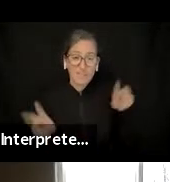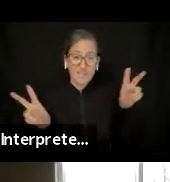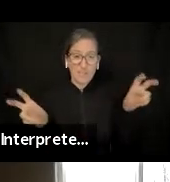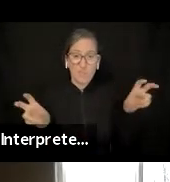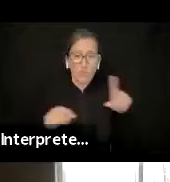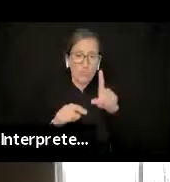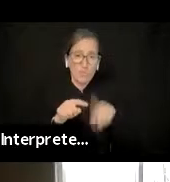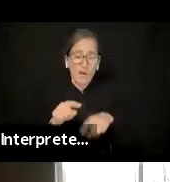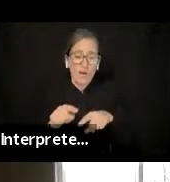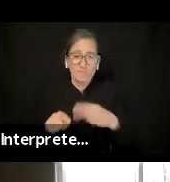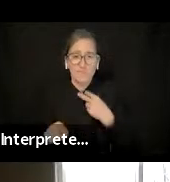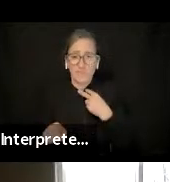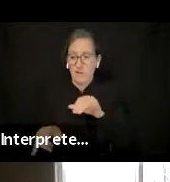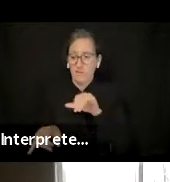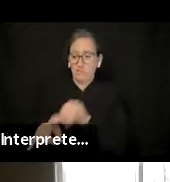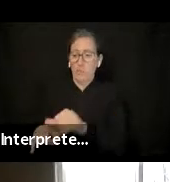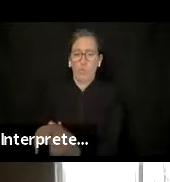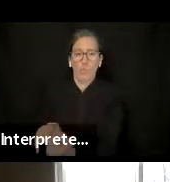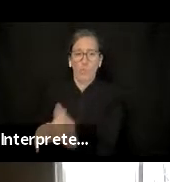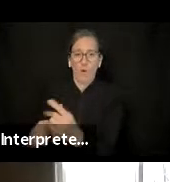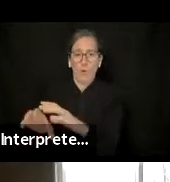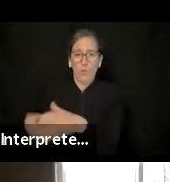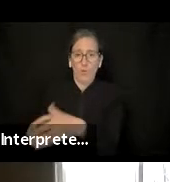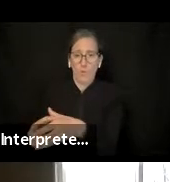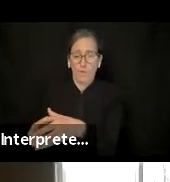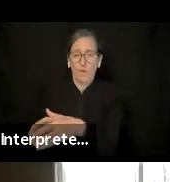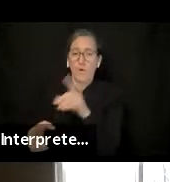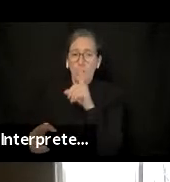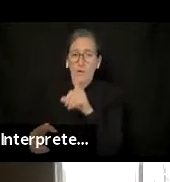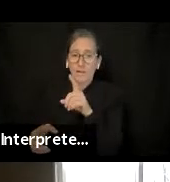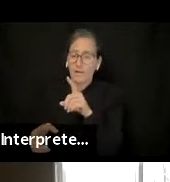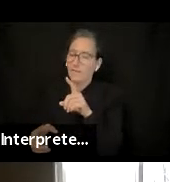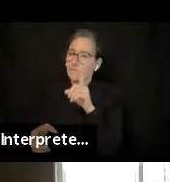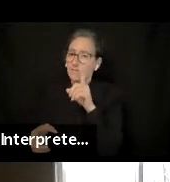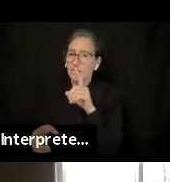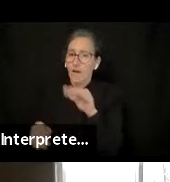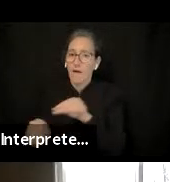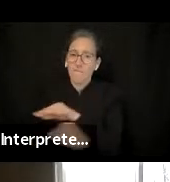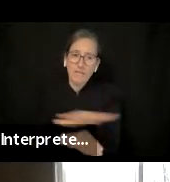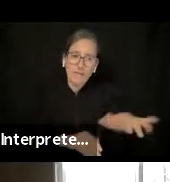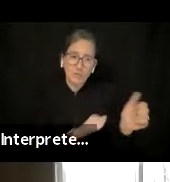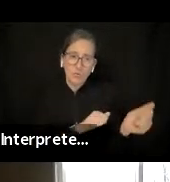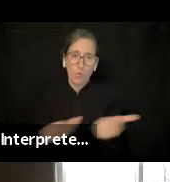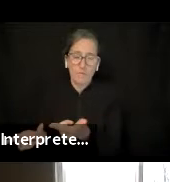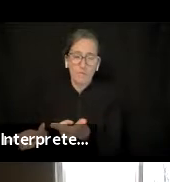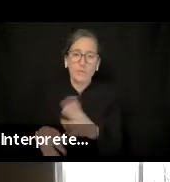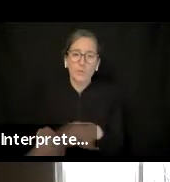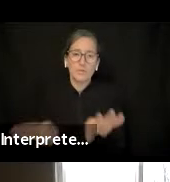They're issues that we all care about, and we need to make sure all those voices are heard.